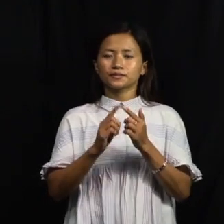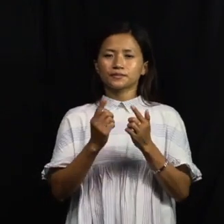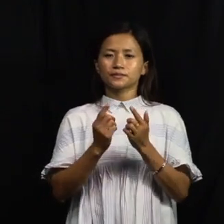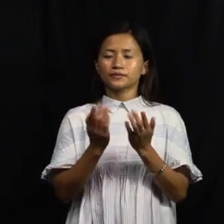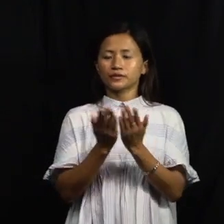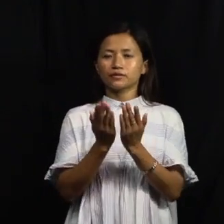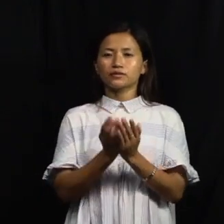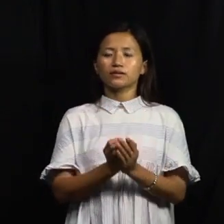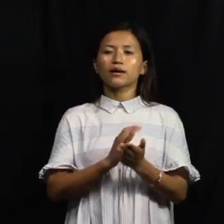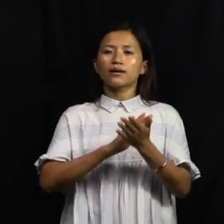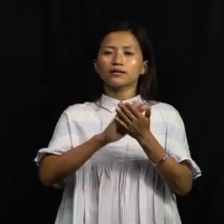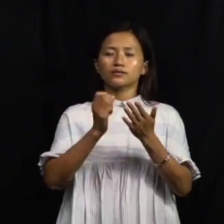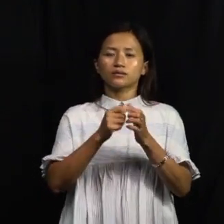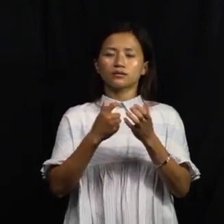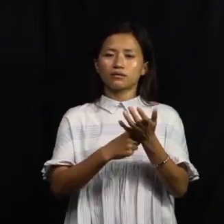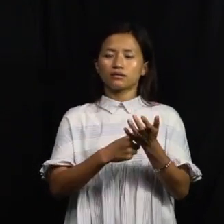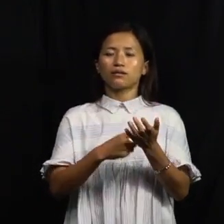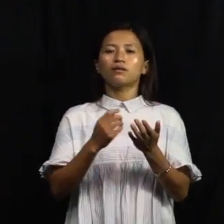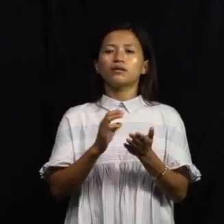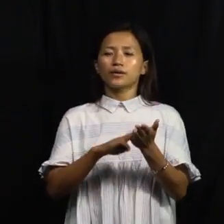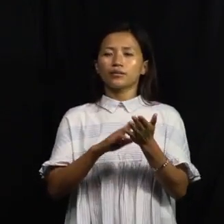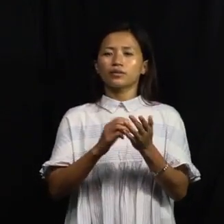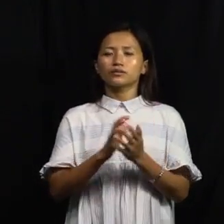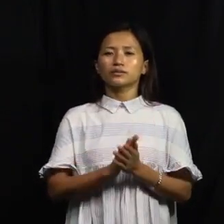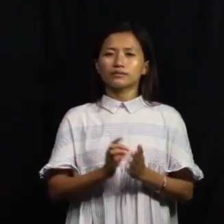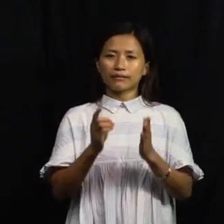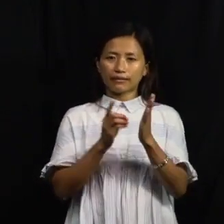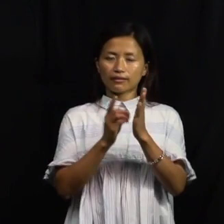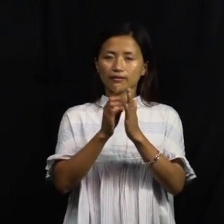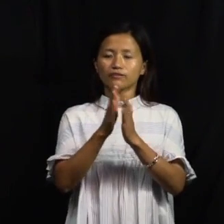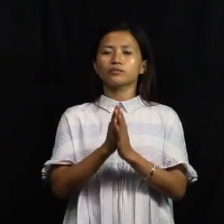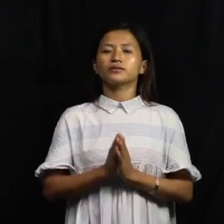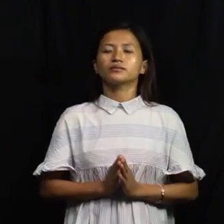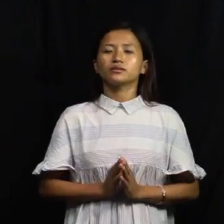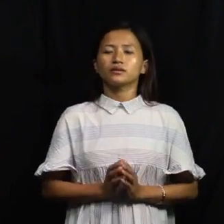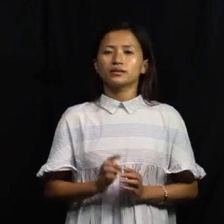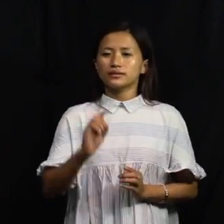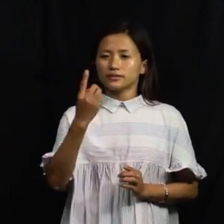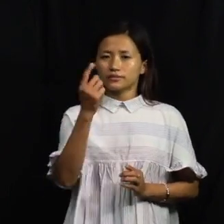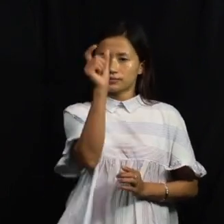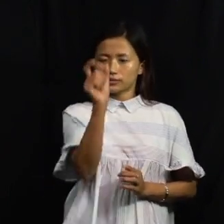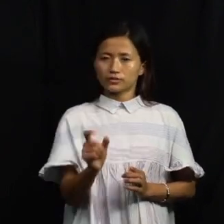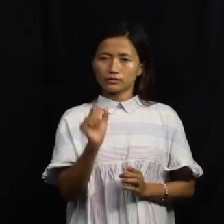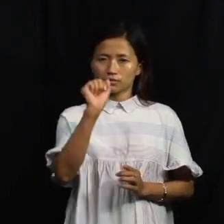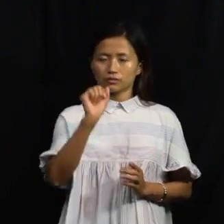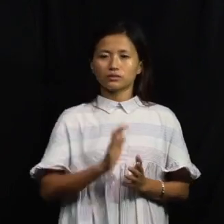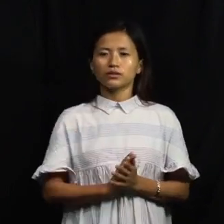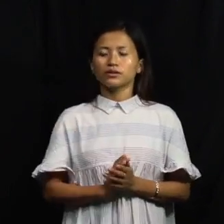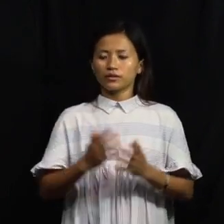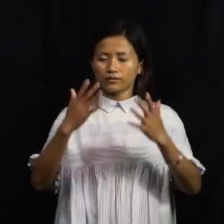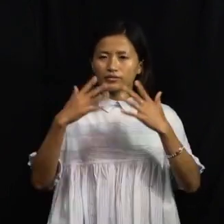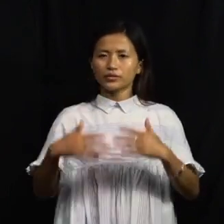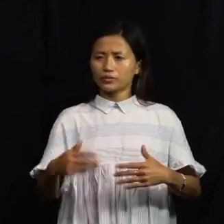to harmonious development. So what is harmonious development? In an individual or a human being, we